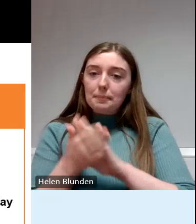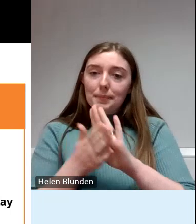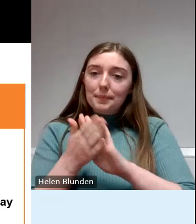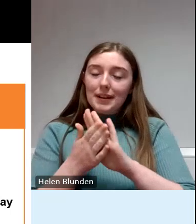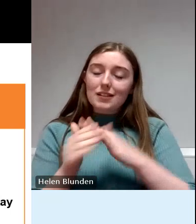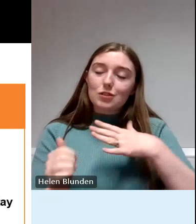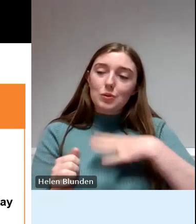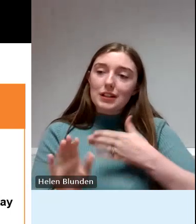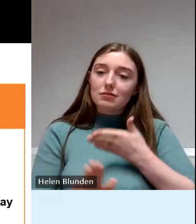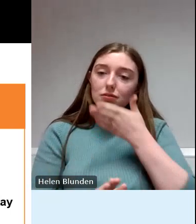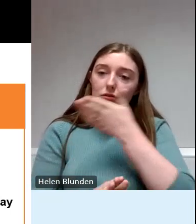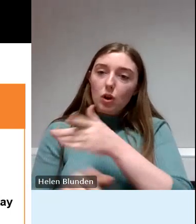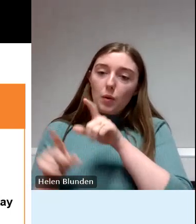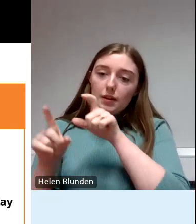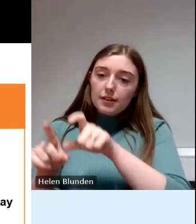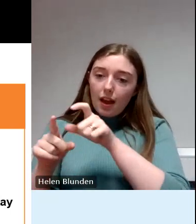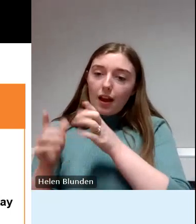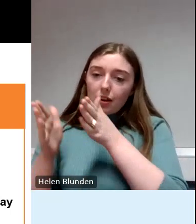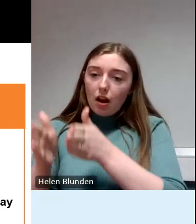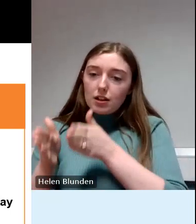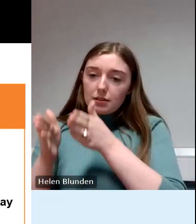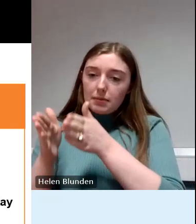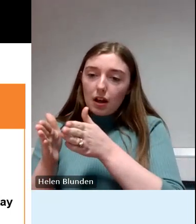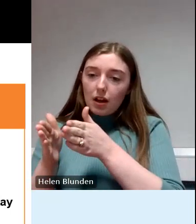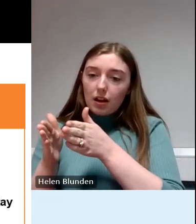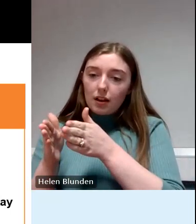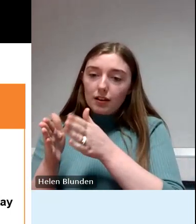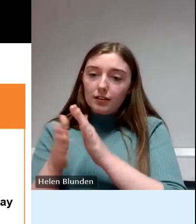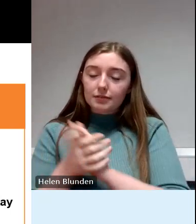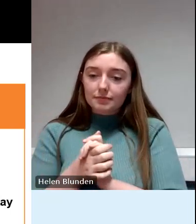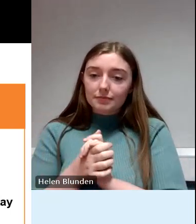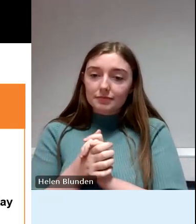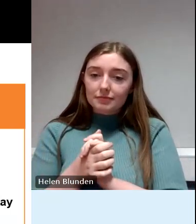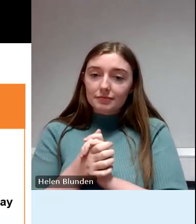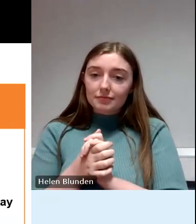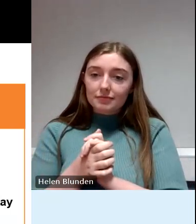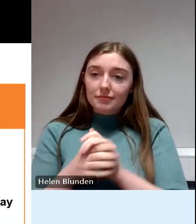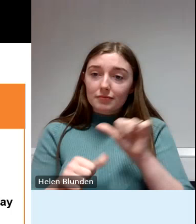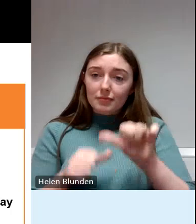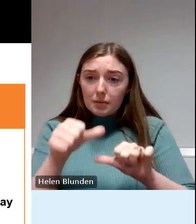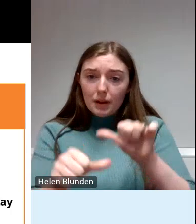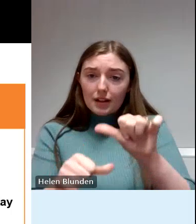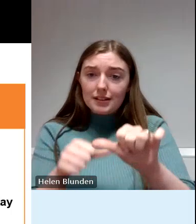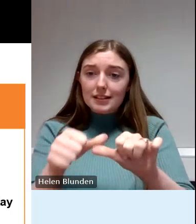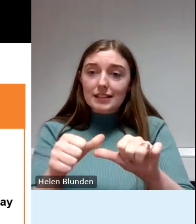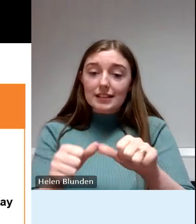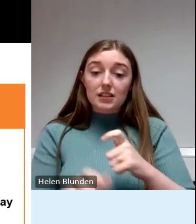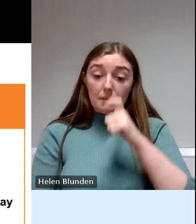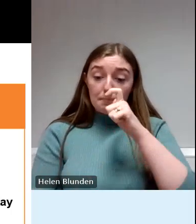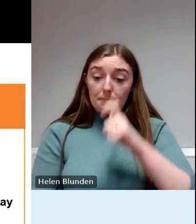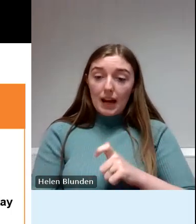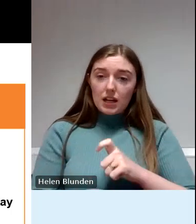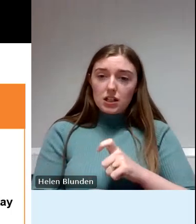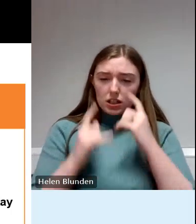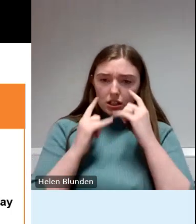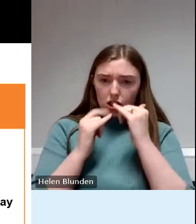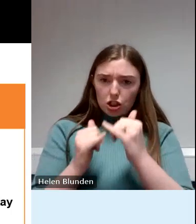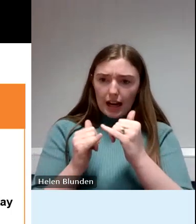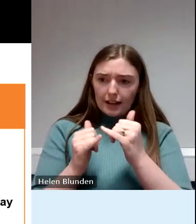Once patients are identified, and at the moment our model is that those patients are identified via an assessment at the